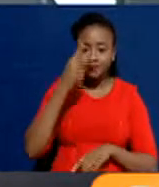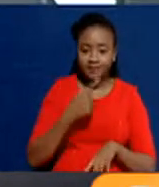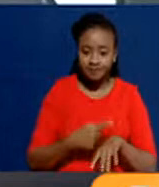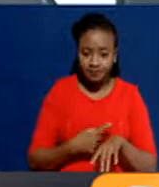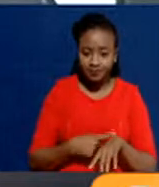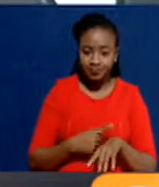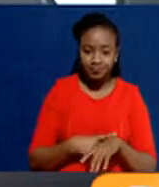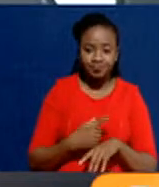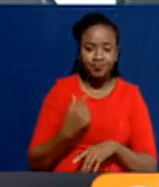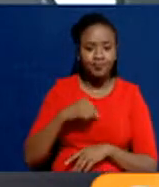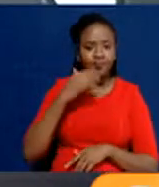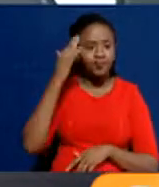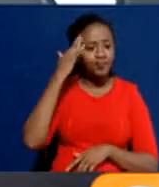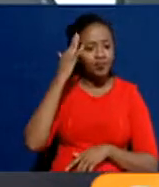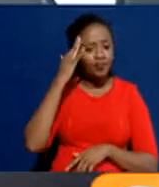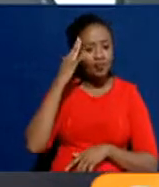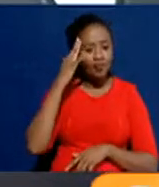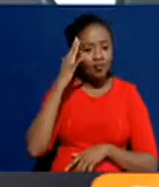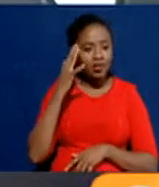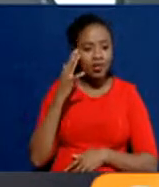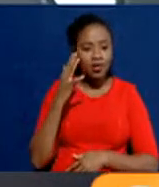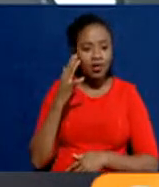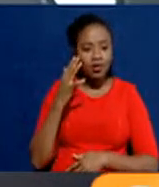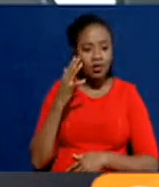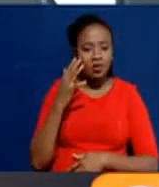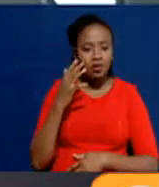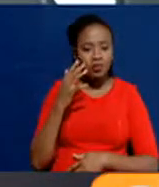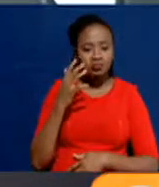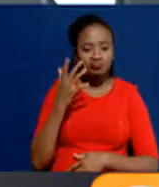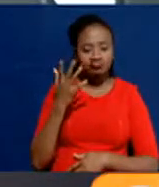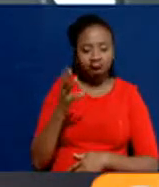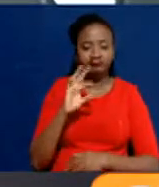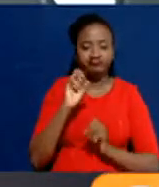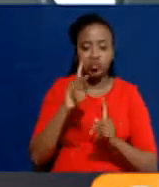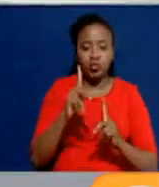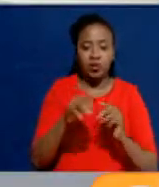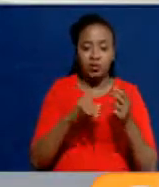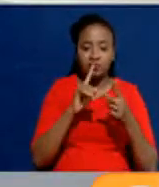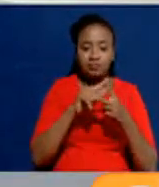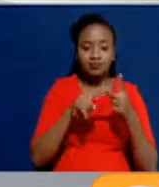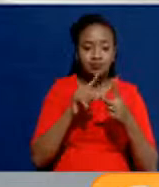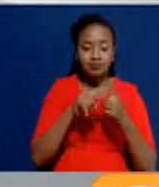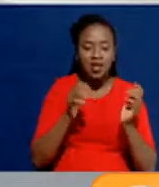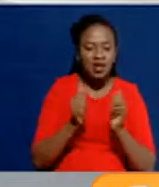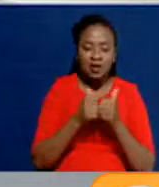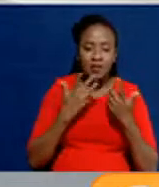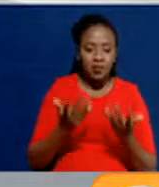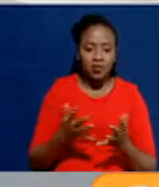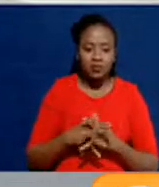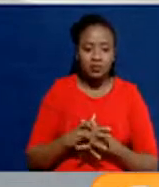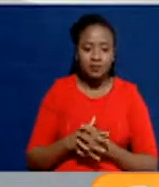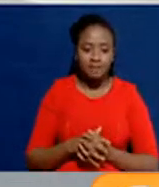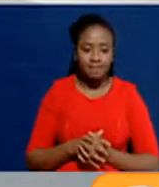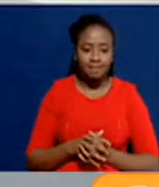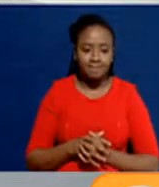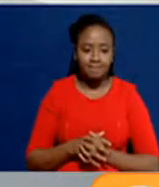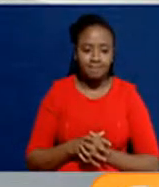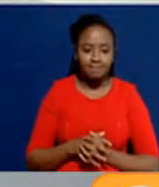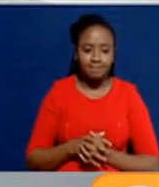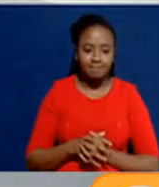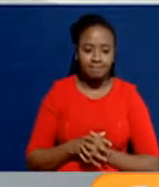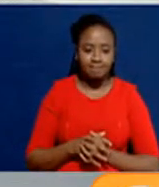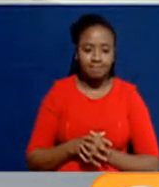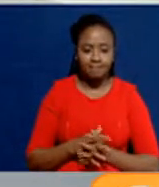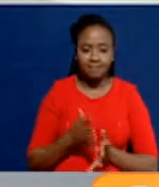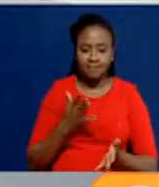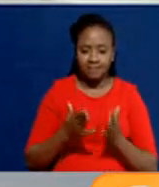know, we should have known. Okay, so two things. How did we get here a second time, right? Perhaps you can take us